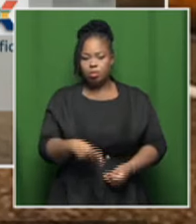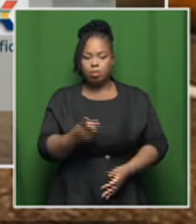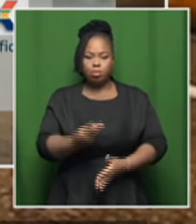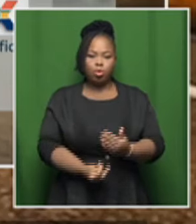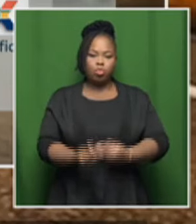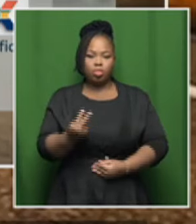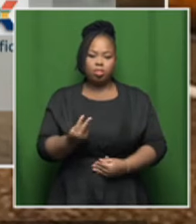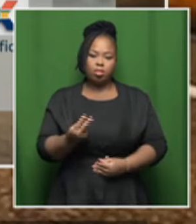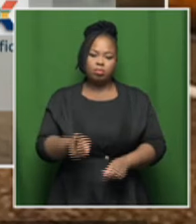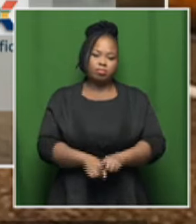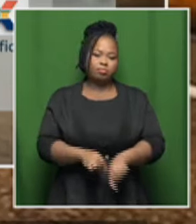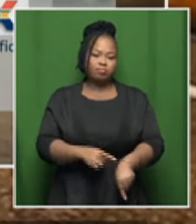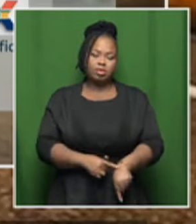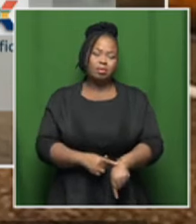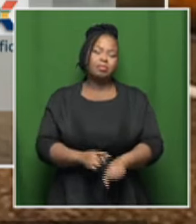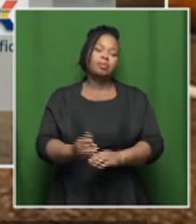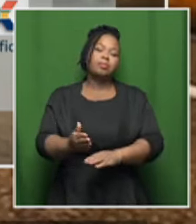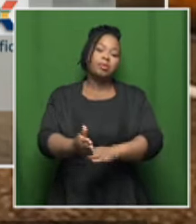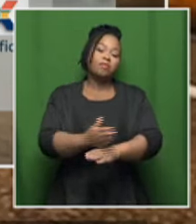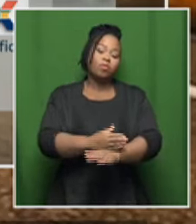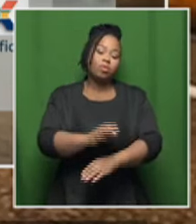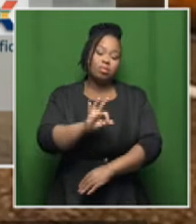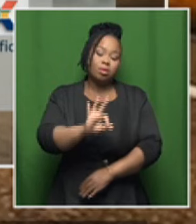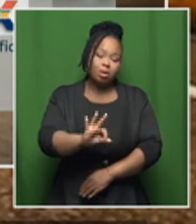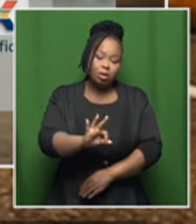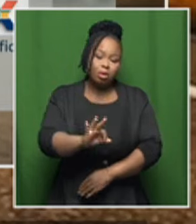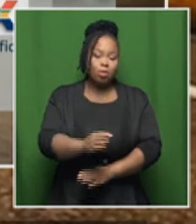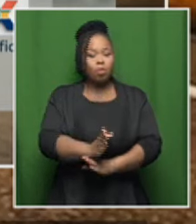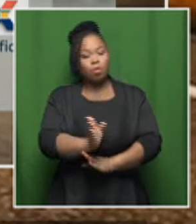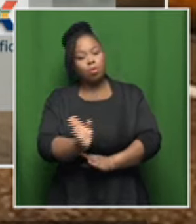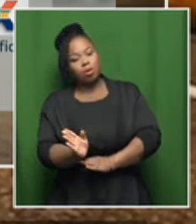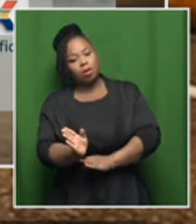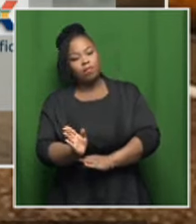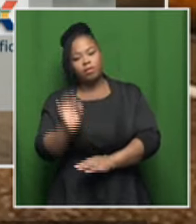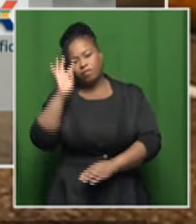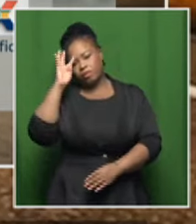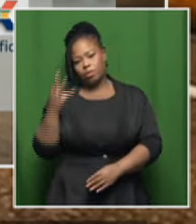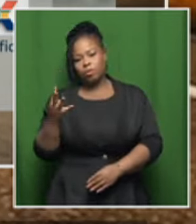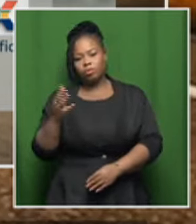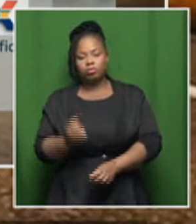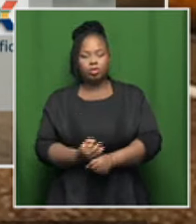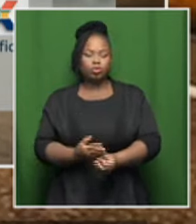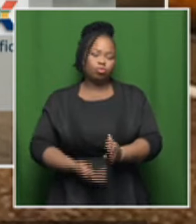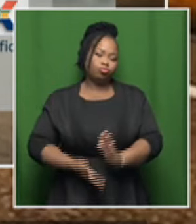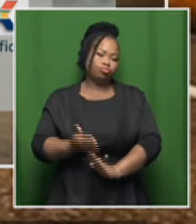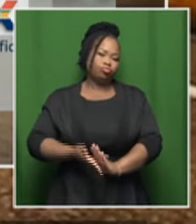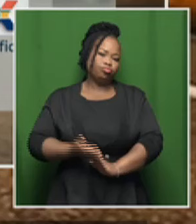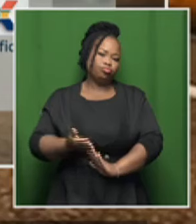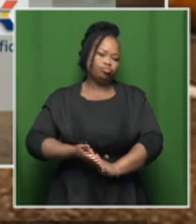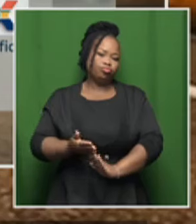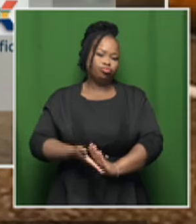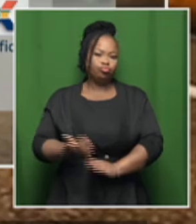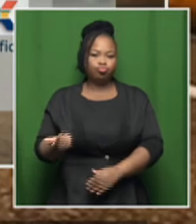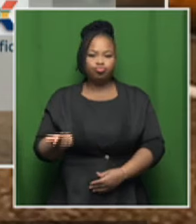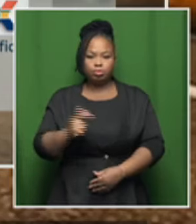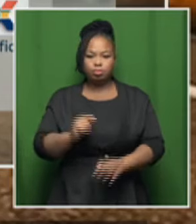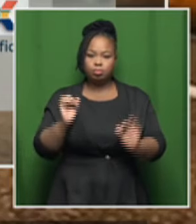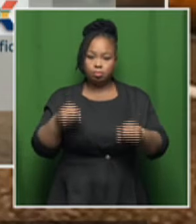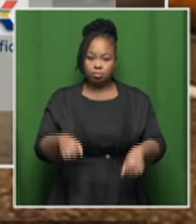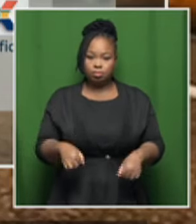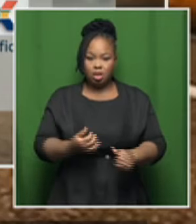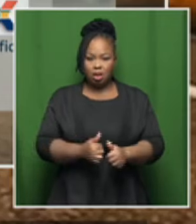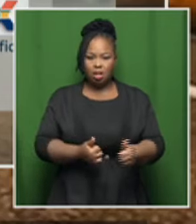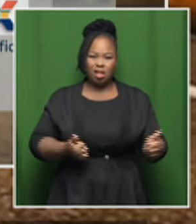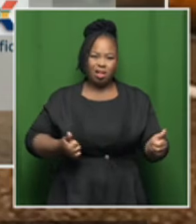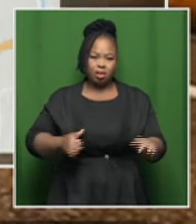at the same time. Travel before 3 or probably closer to 4 to be sure that the road is cleaned, reopened, and importantly, the backlog of traffic